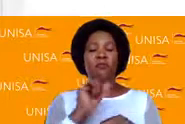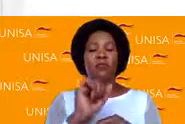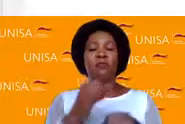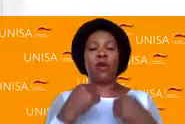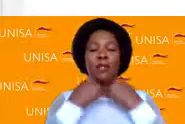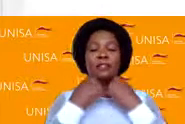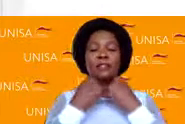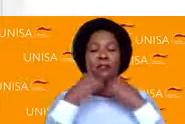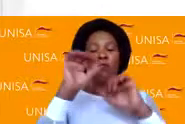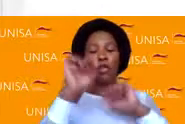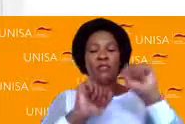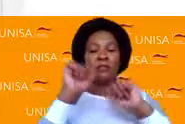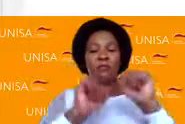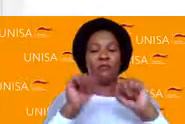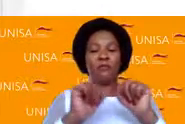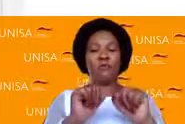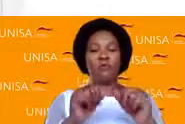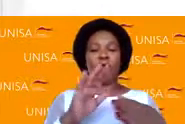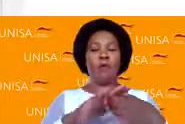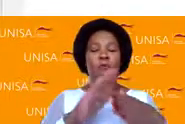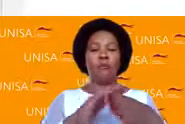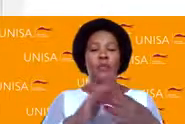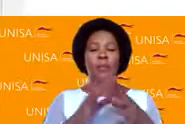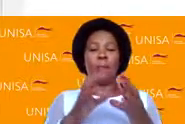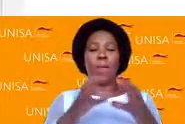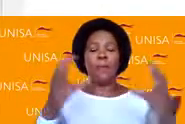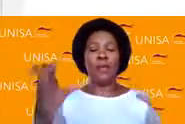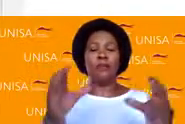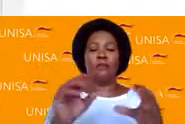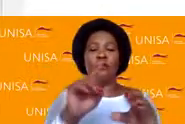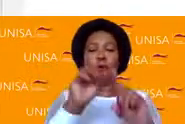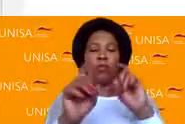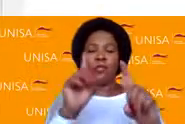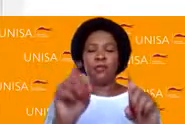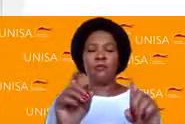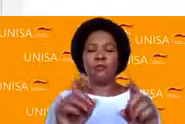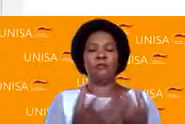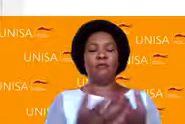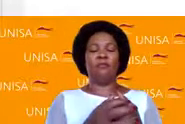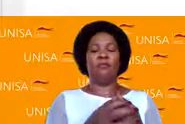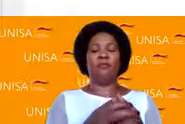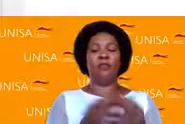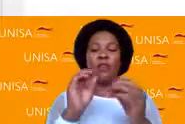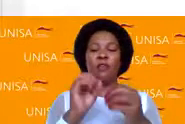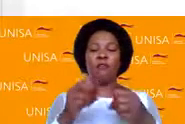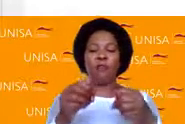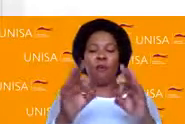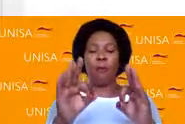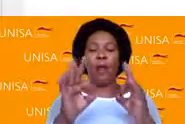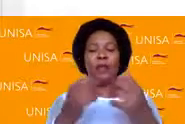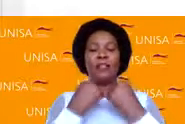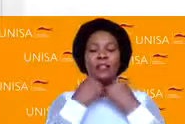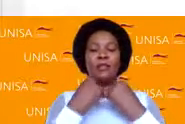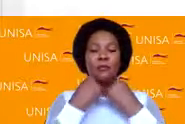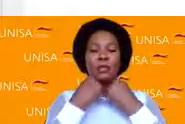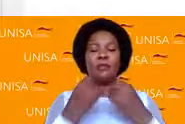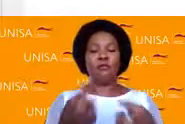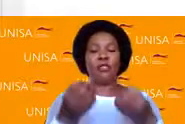purposes. The main ones will be the quizzes, and then you also get formal assignments that you have to